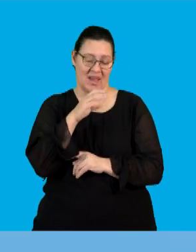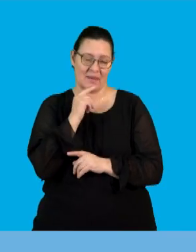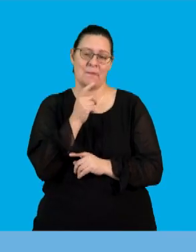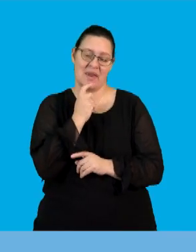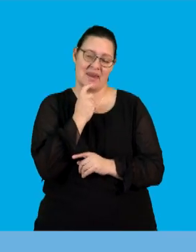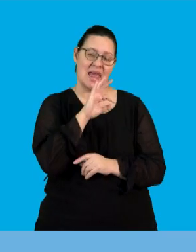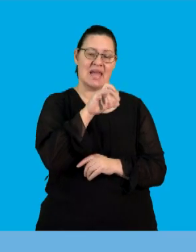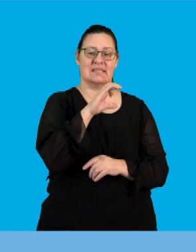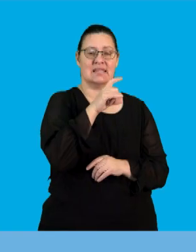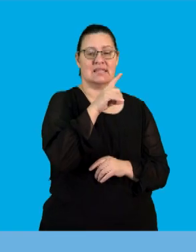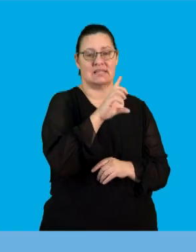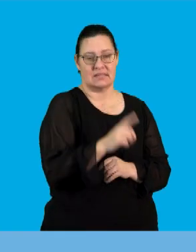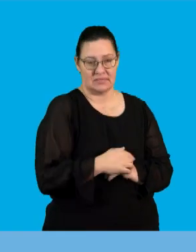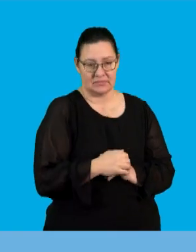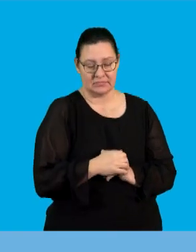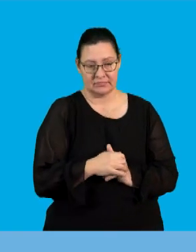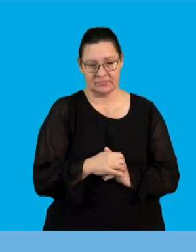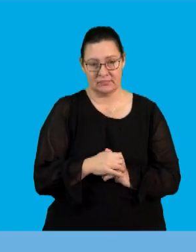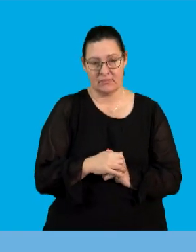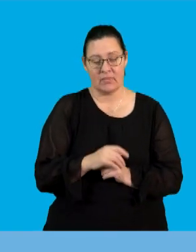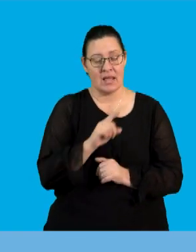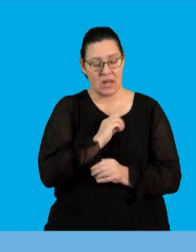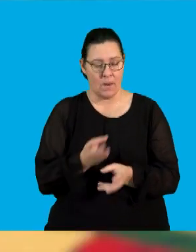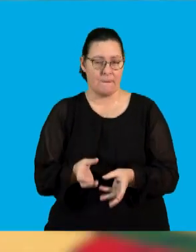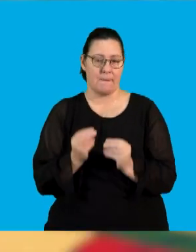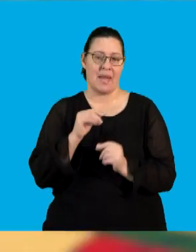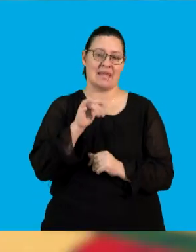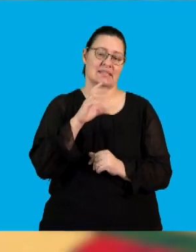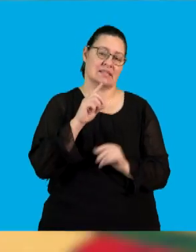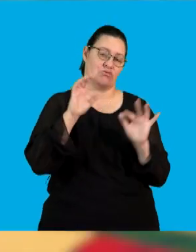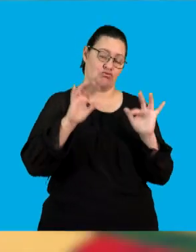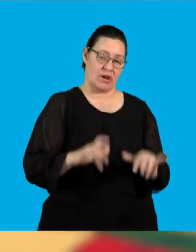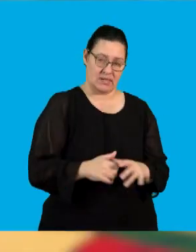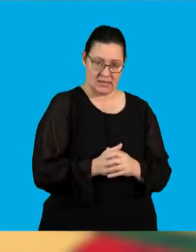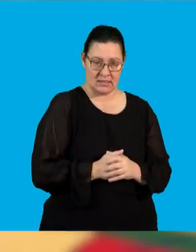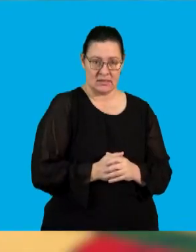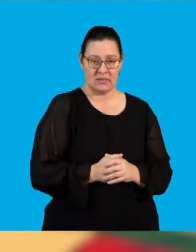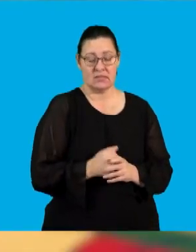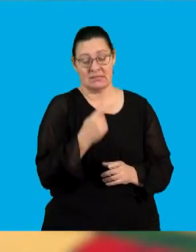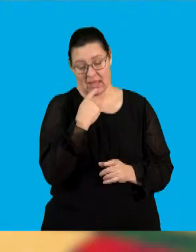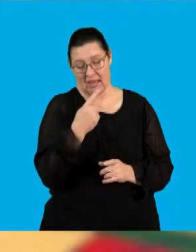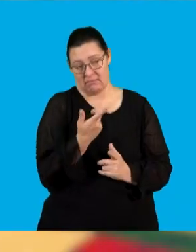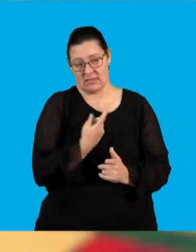the non-metal oxides, when dissolved in water, they're going to be acidic, because that's how we get the acid rain. And we know